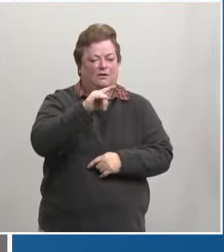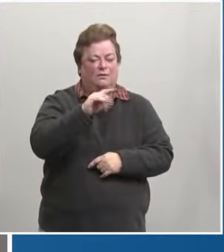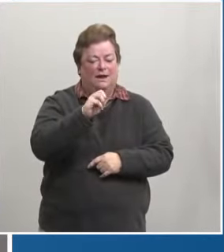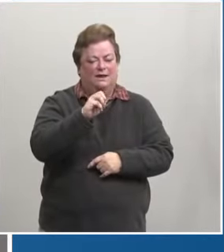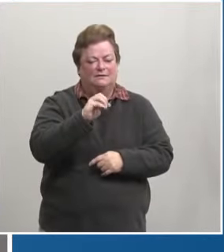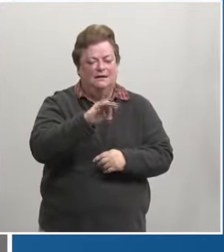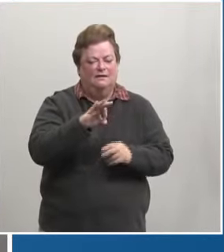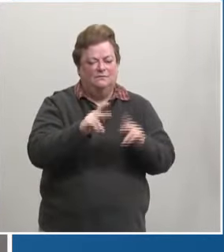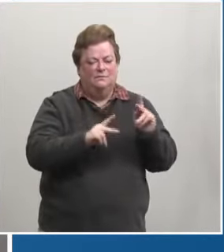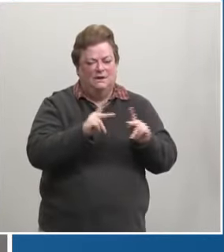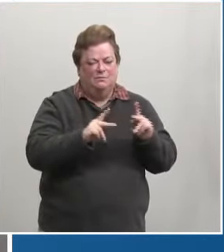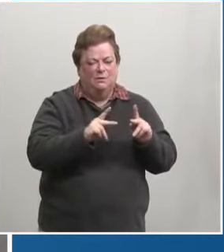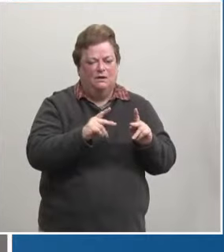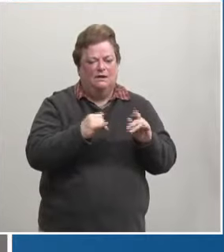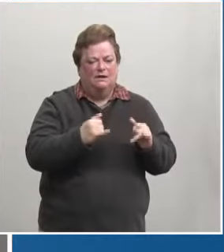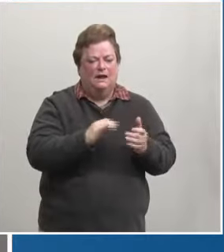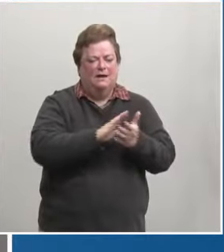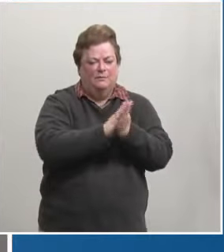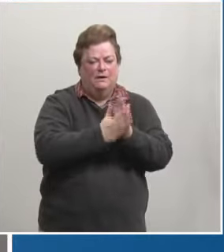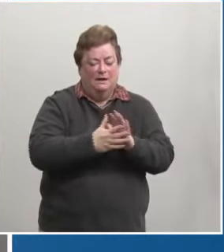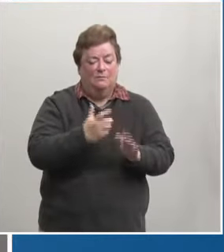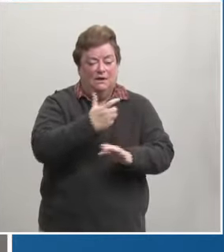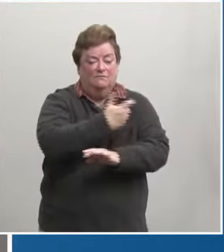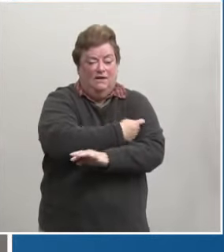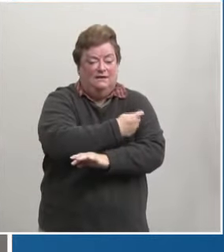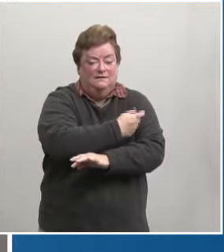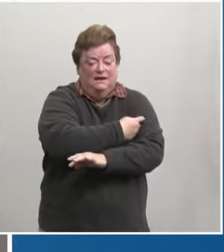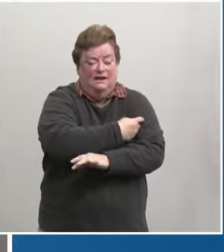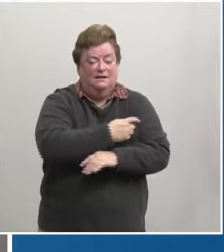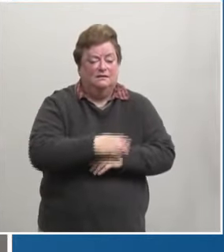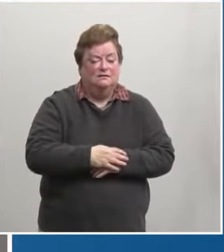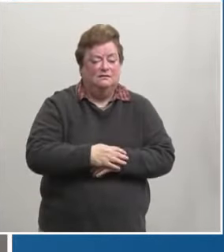people becoming vaccinated, which is